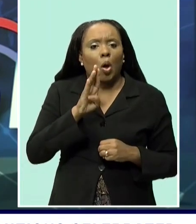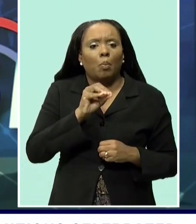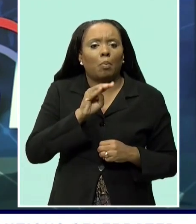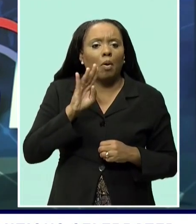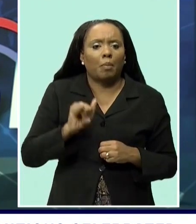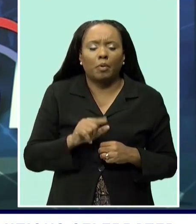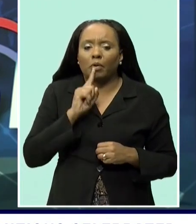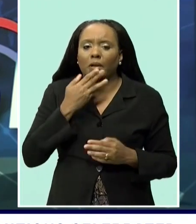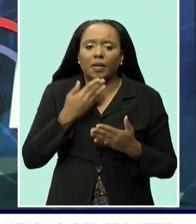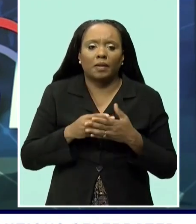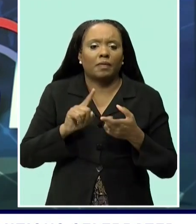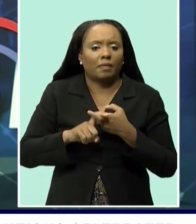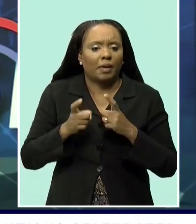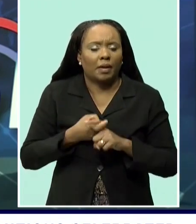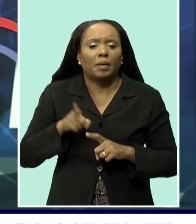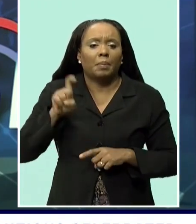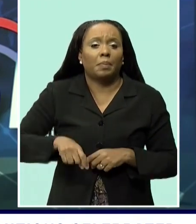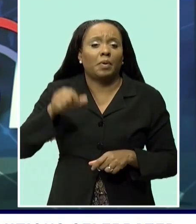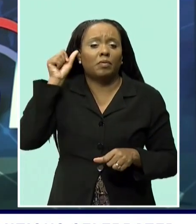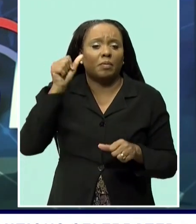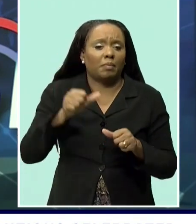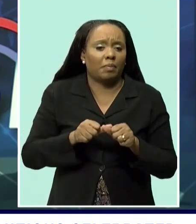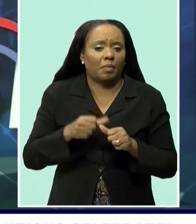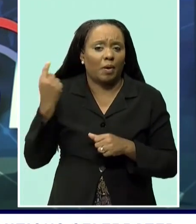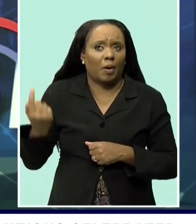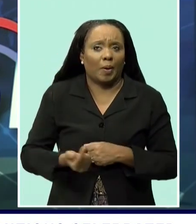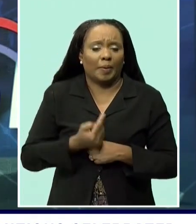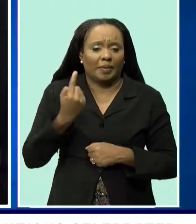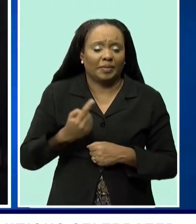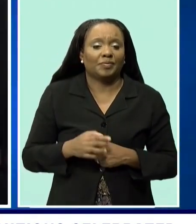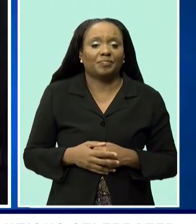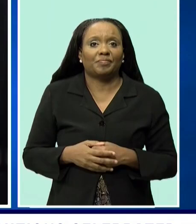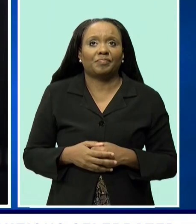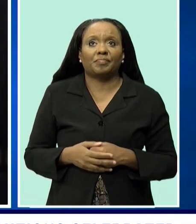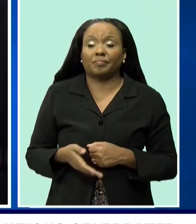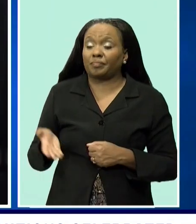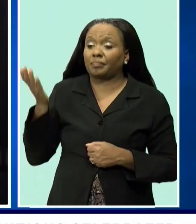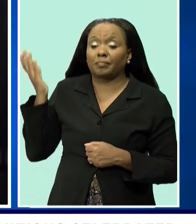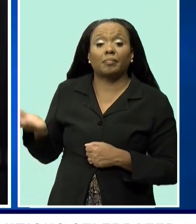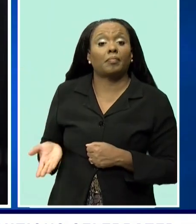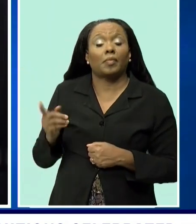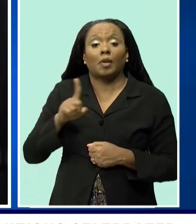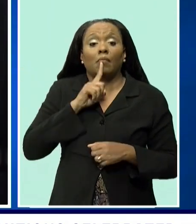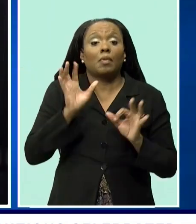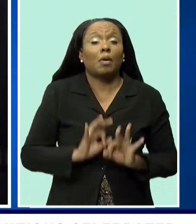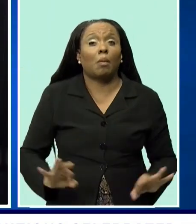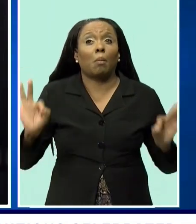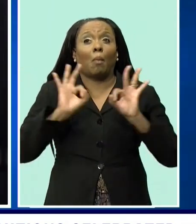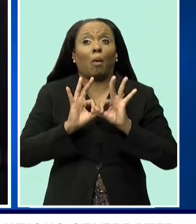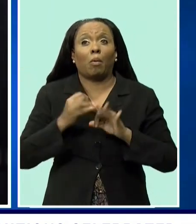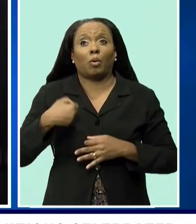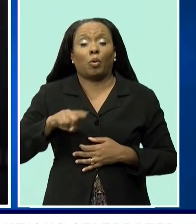are ones we must remember. It is important that we remember